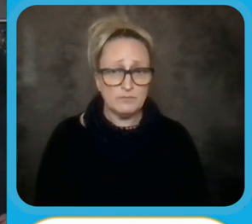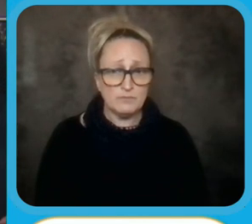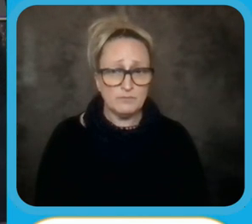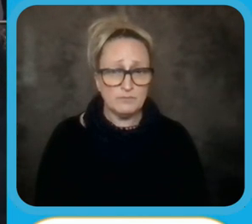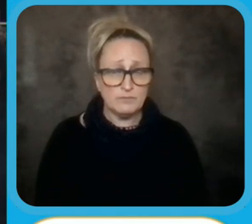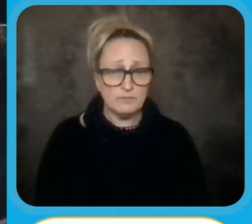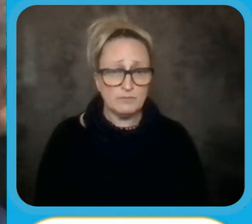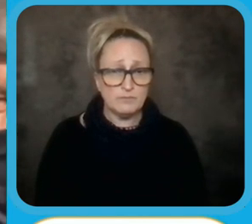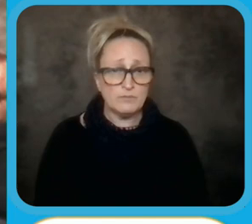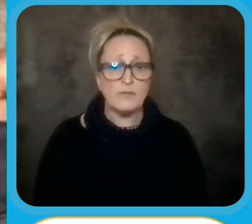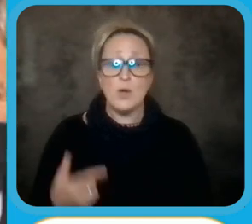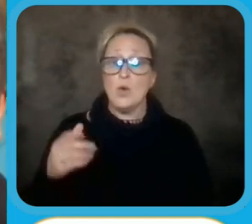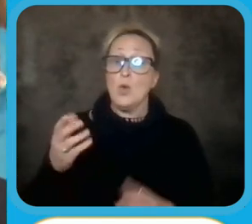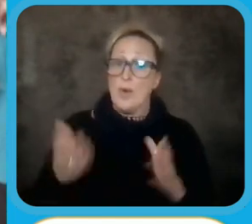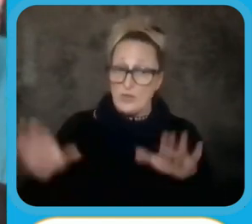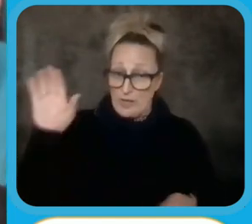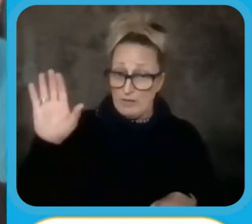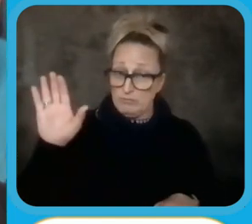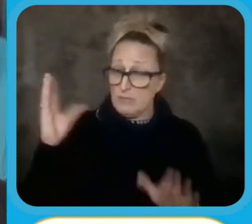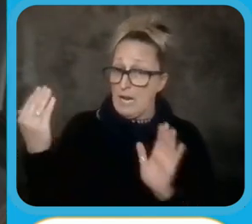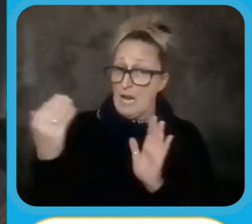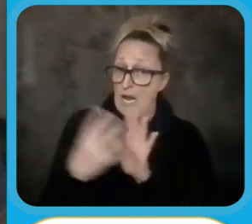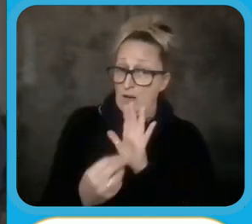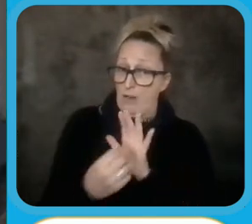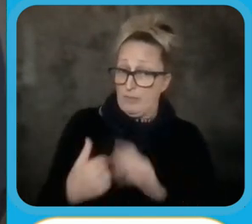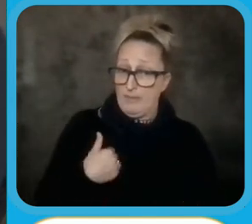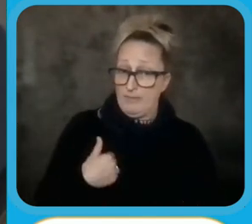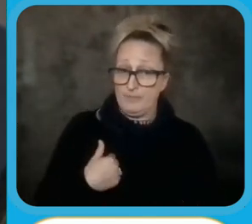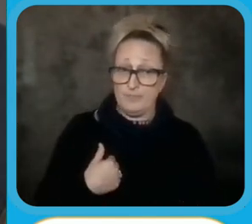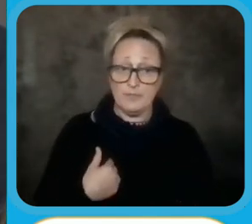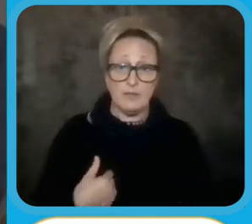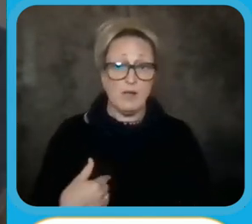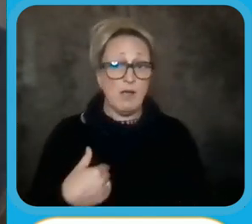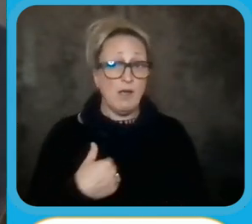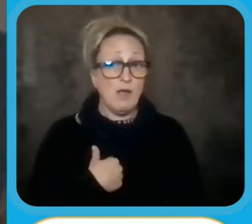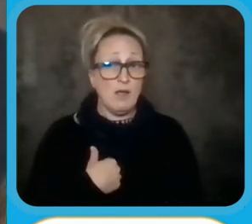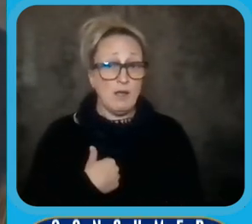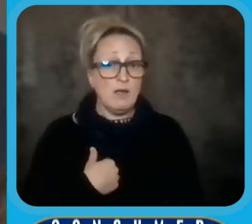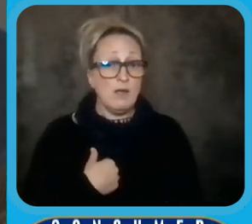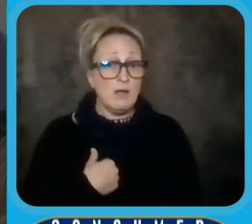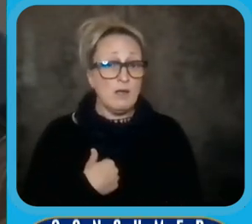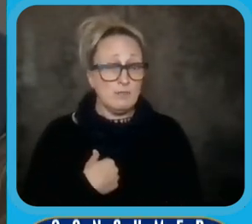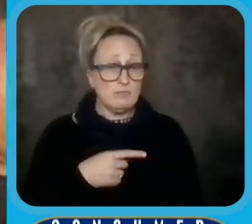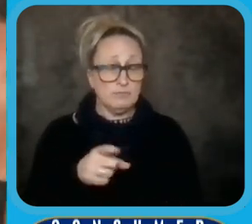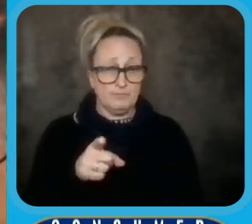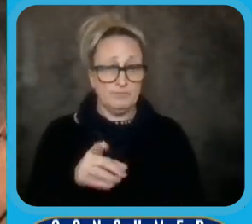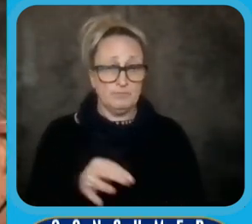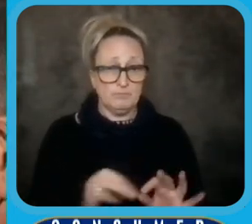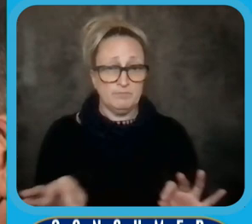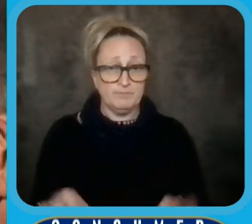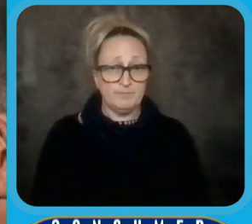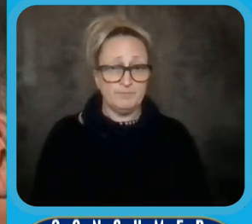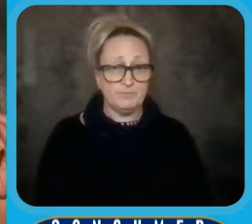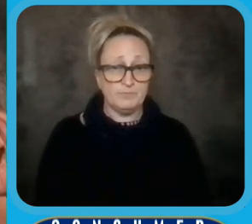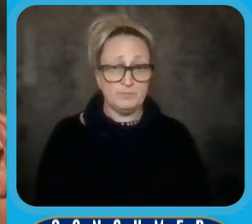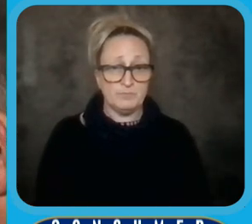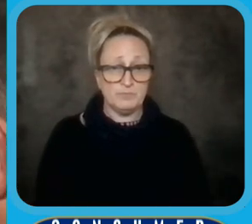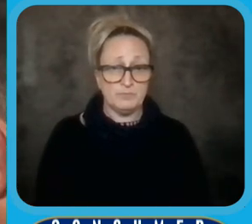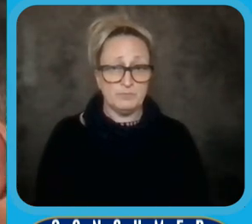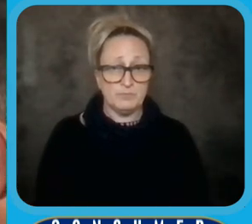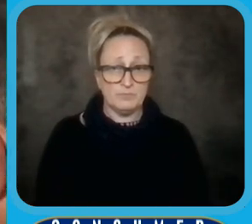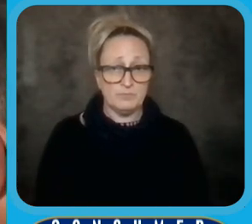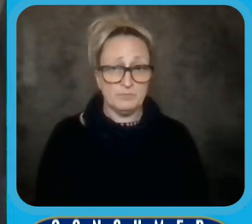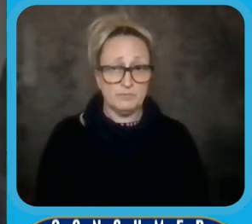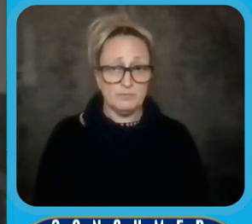Raise your right hand and repeat after me. I, Joseph Robinette Biden Jr., do solemnly swear. I, Kamala Davie Harris,